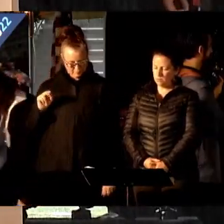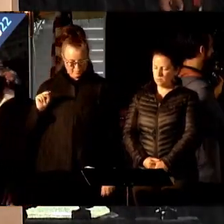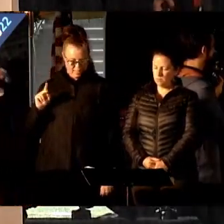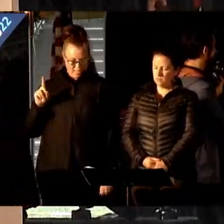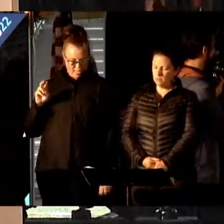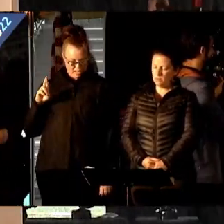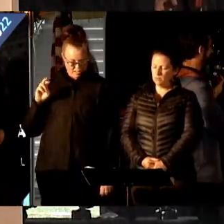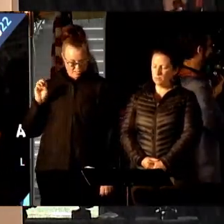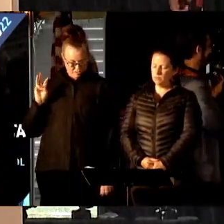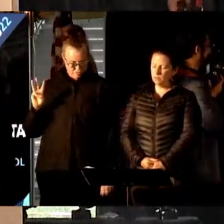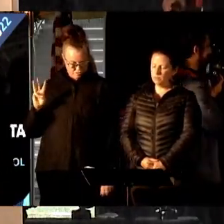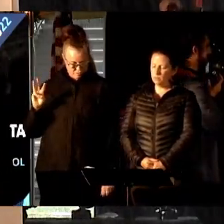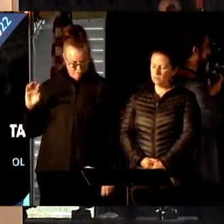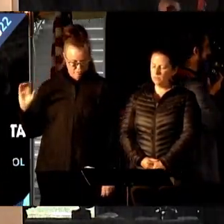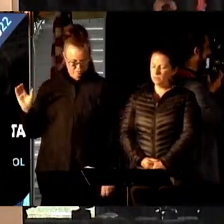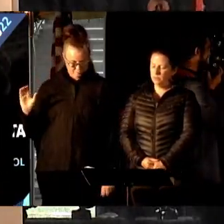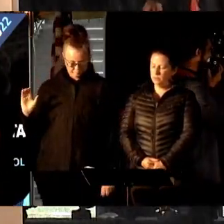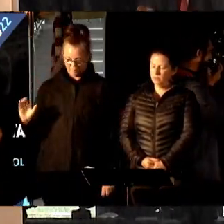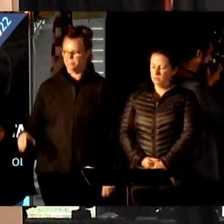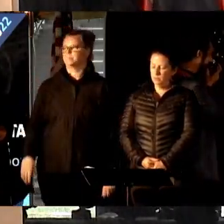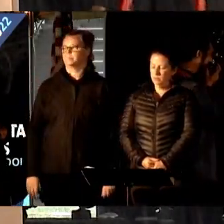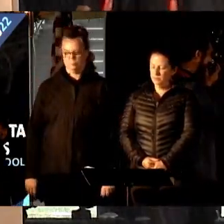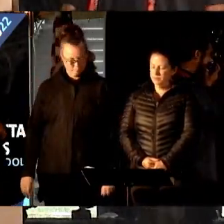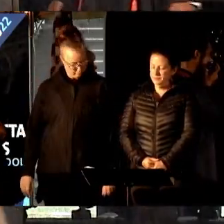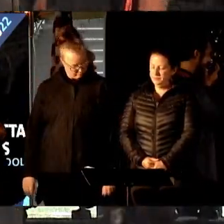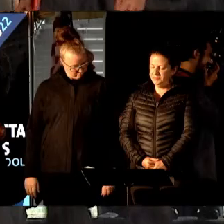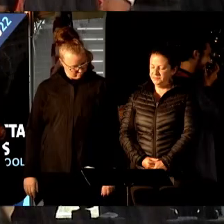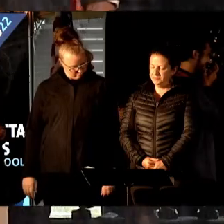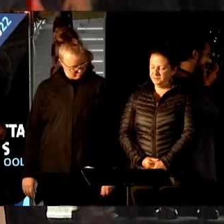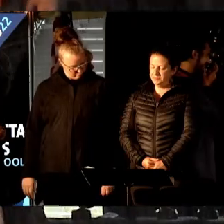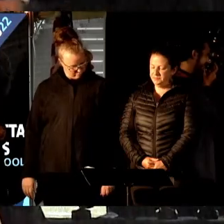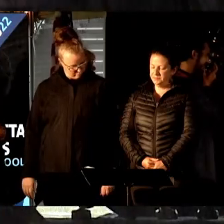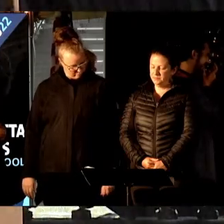Andrew Tapia Campos.